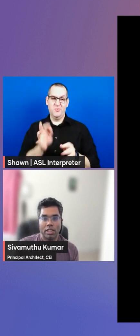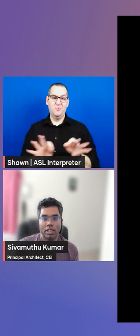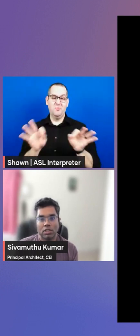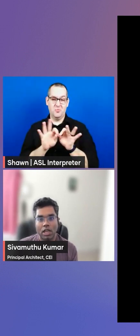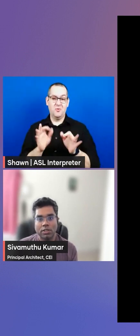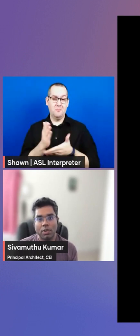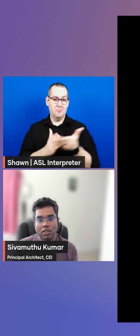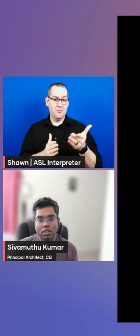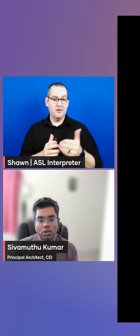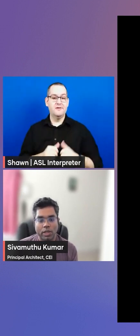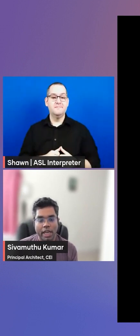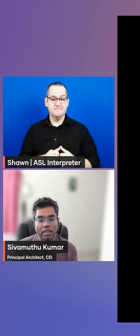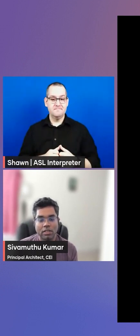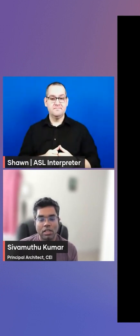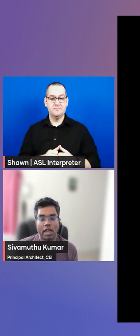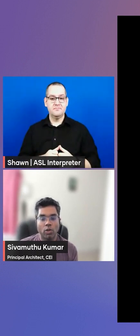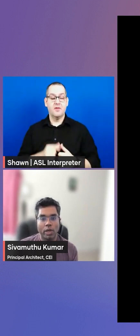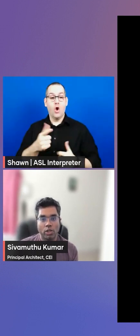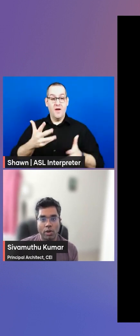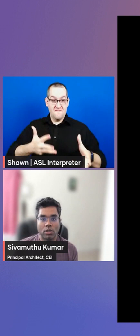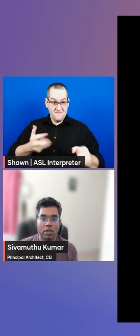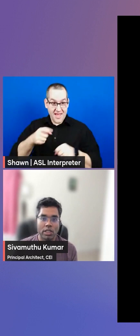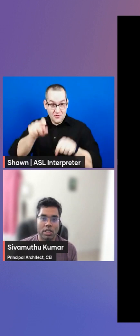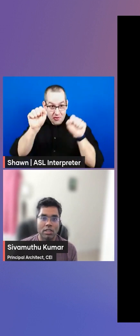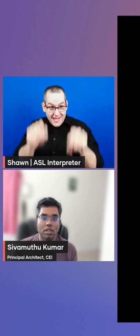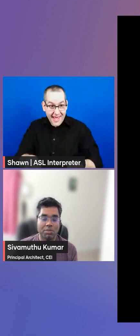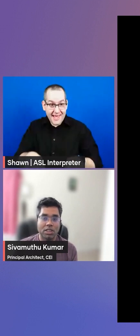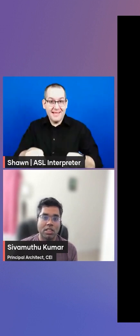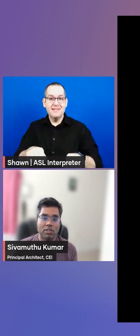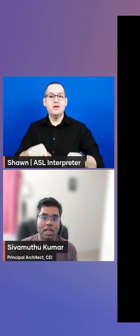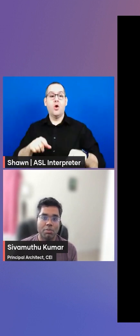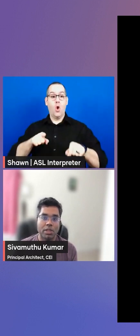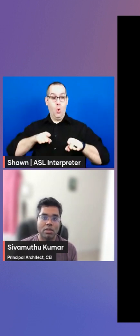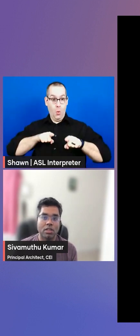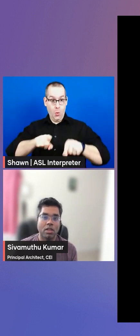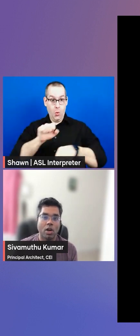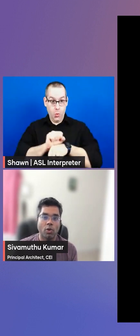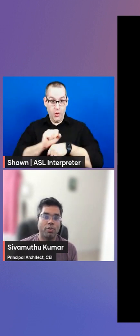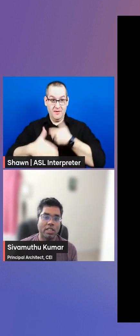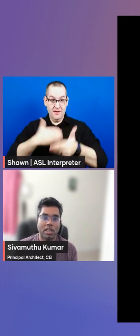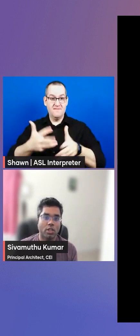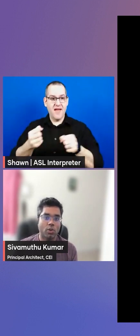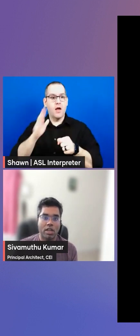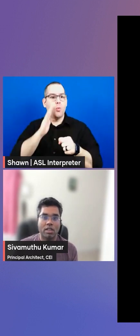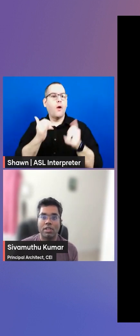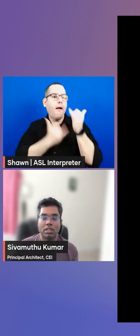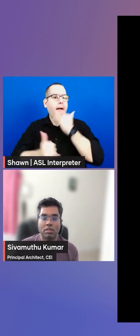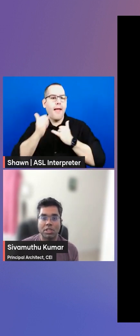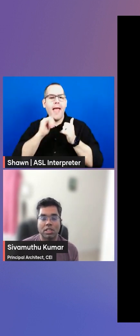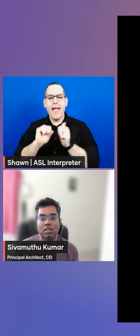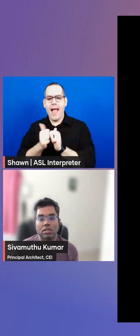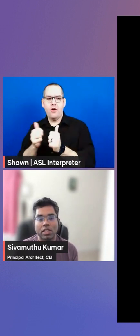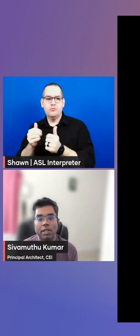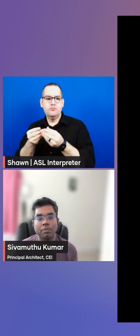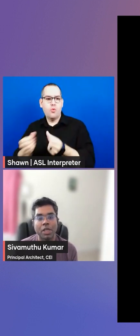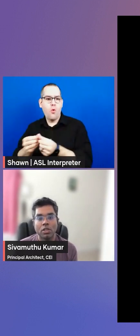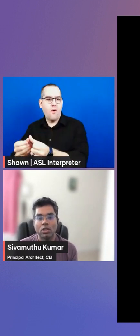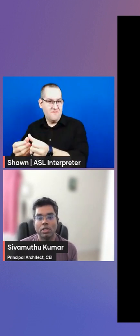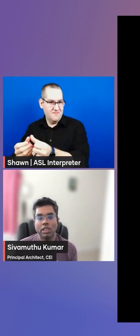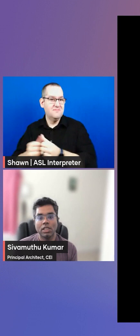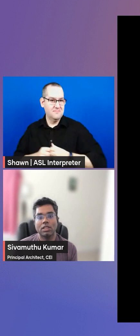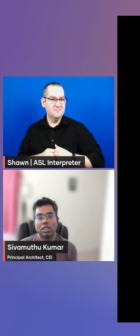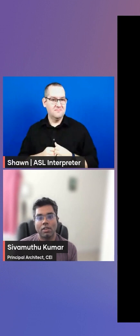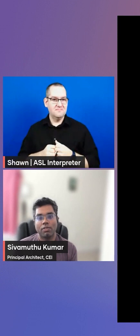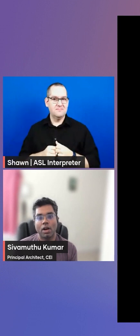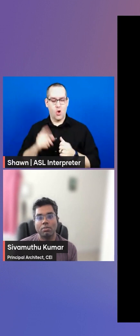go as fast as you can, and while you are doing that, the mistakes will happen. How fast like you are recovering the mistakes, right?